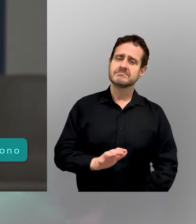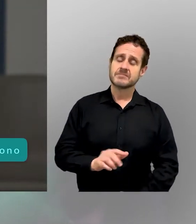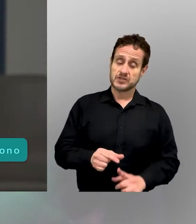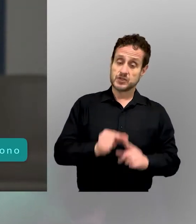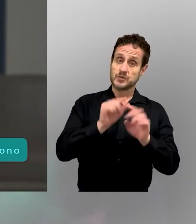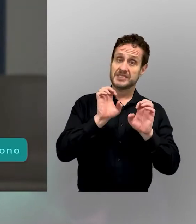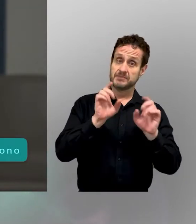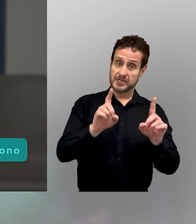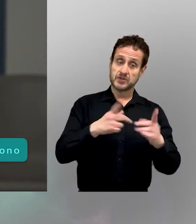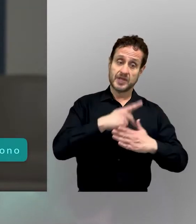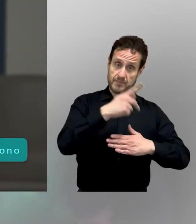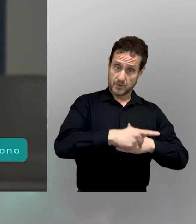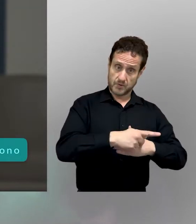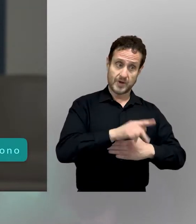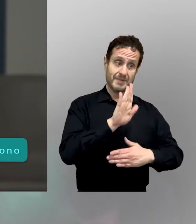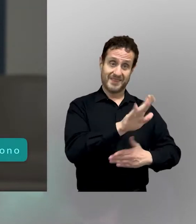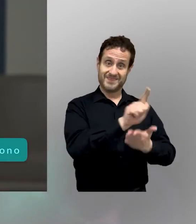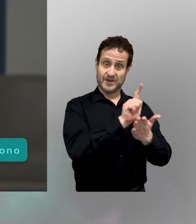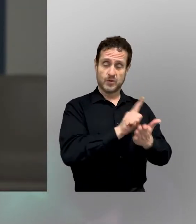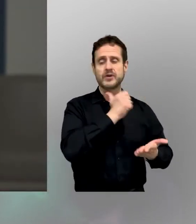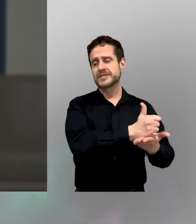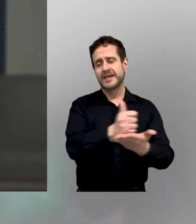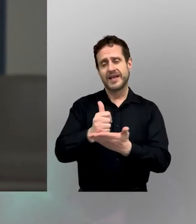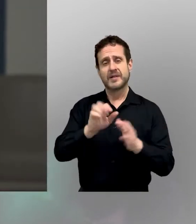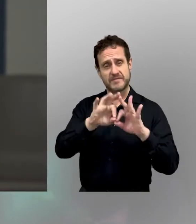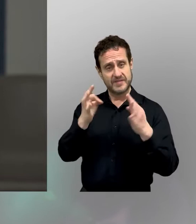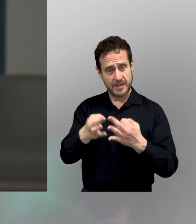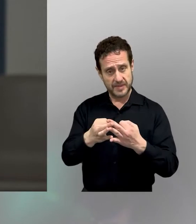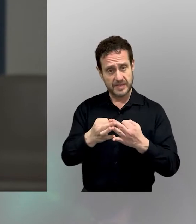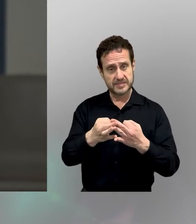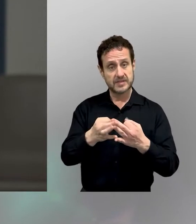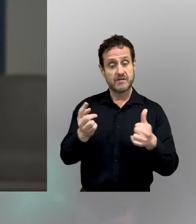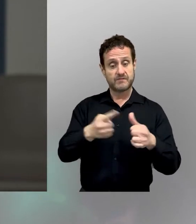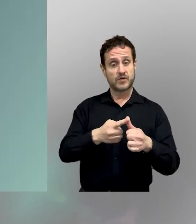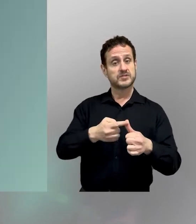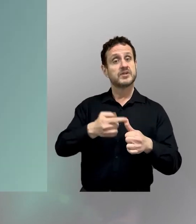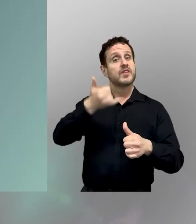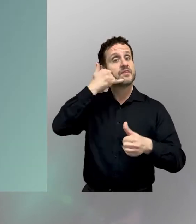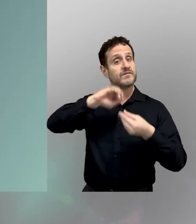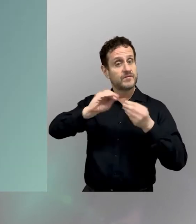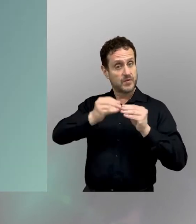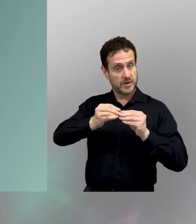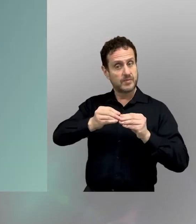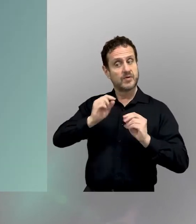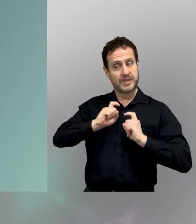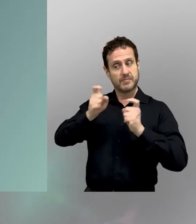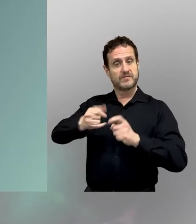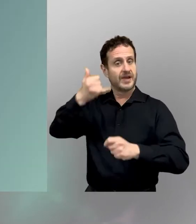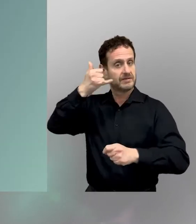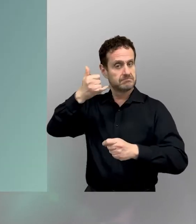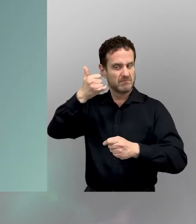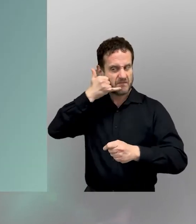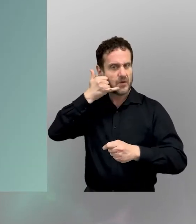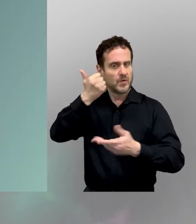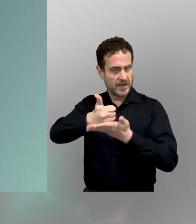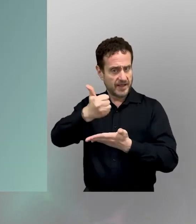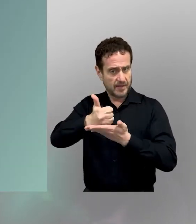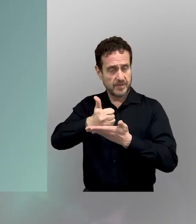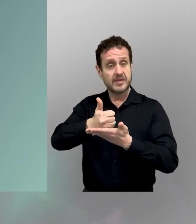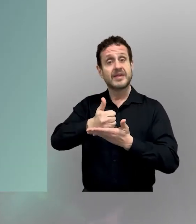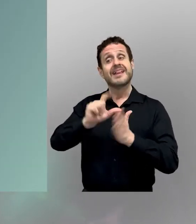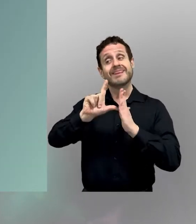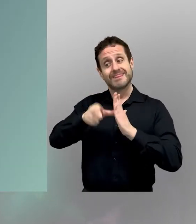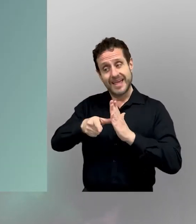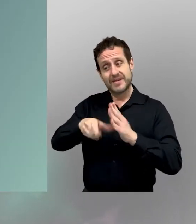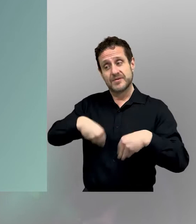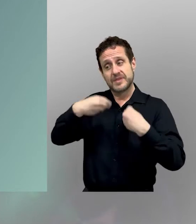Clinic. So the clinic's attorneys help families starting from the helpline, which is telephone assistance,